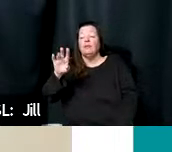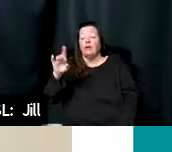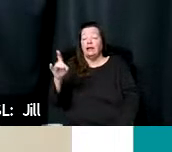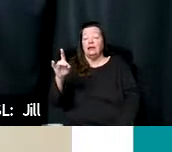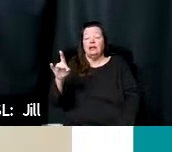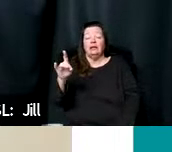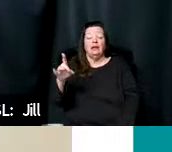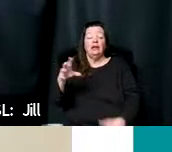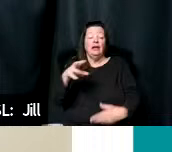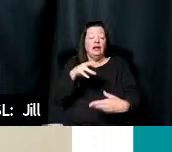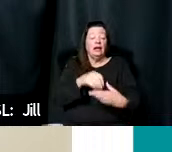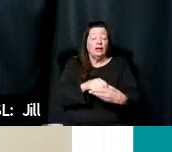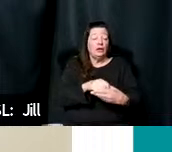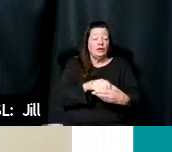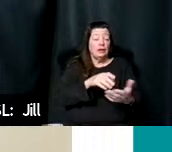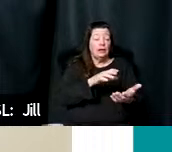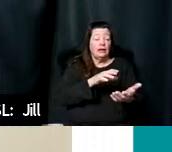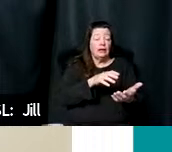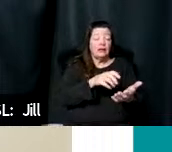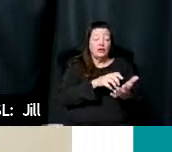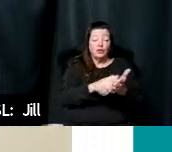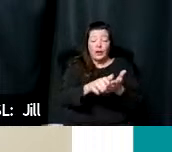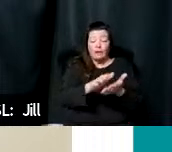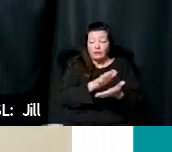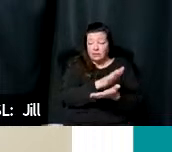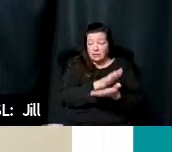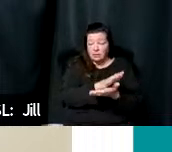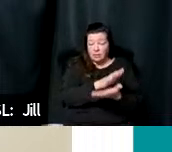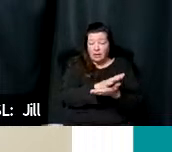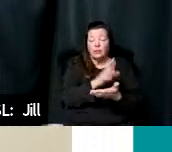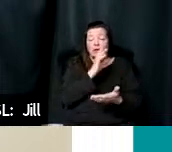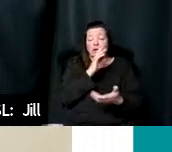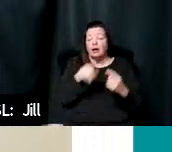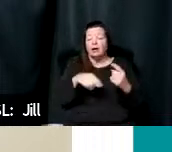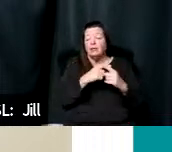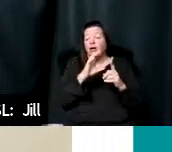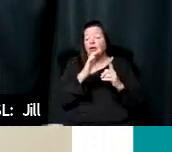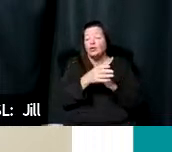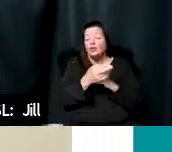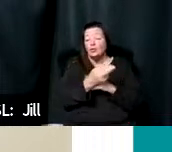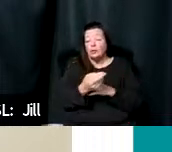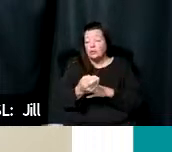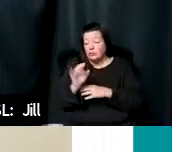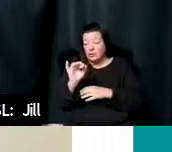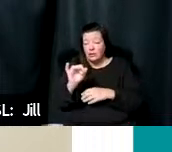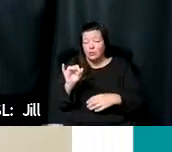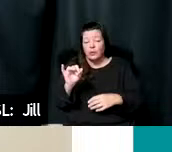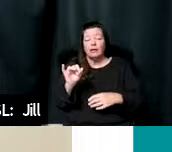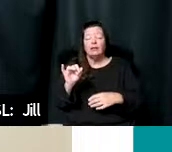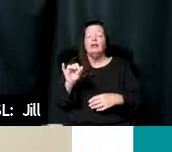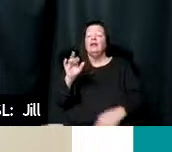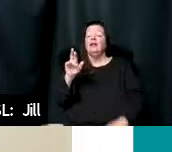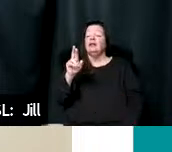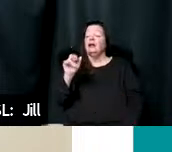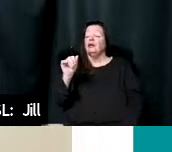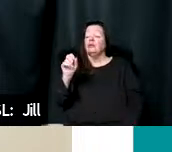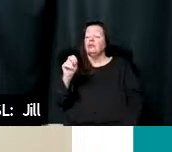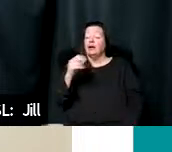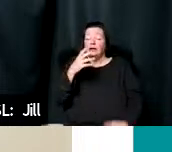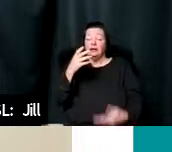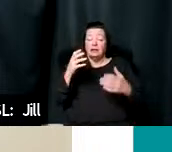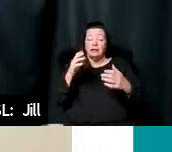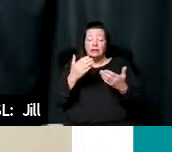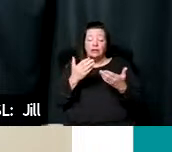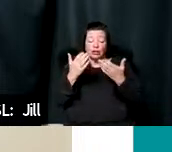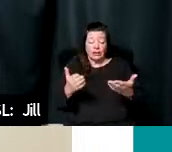draft supplemental, we do talk about cultural resources as well. As Ryan suggested, chapter at the